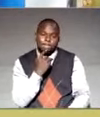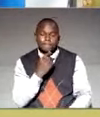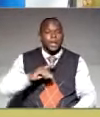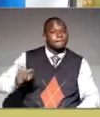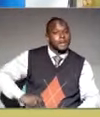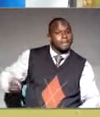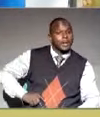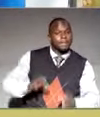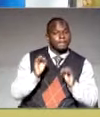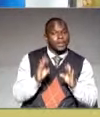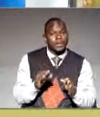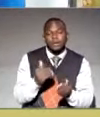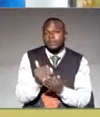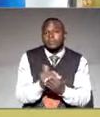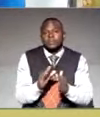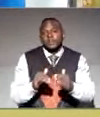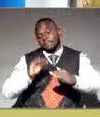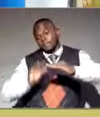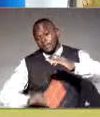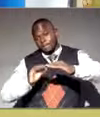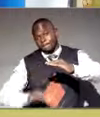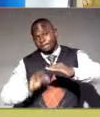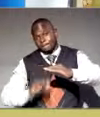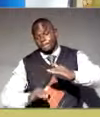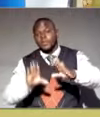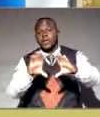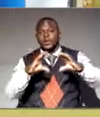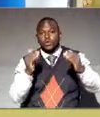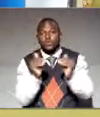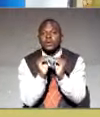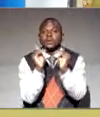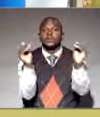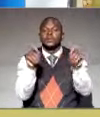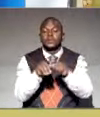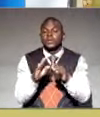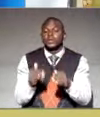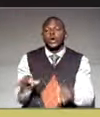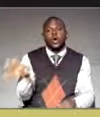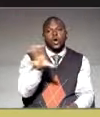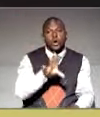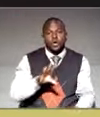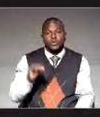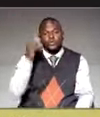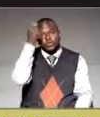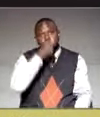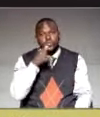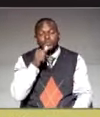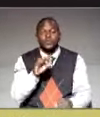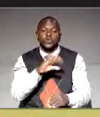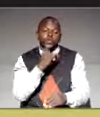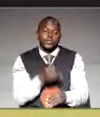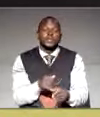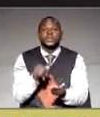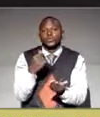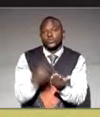satisfactory because it's still below our global average as a whole continent. To authorities in Uganda,